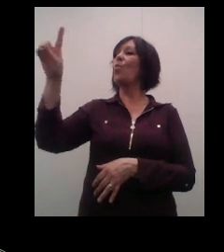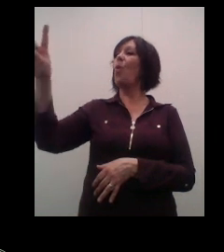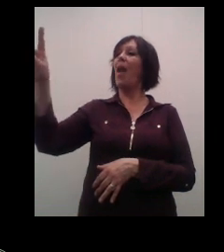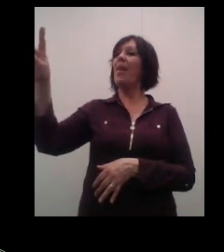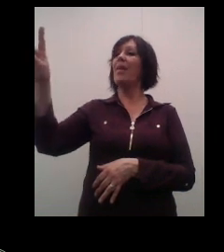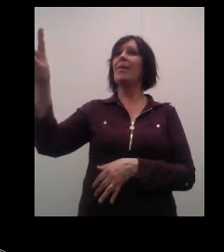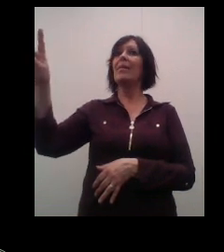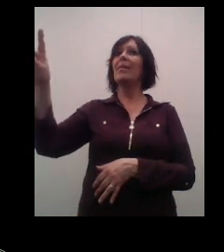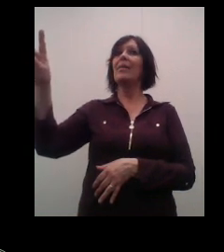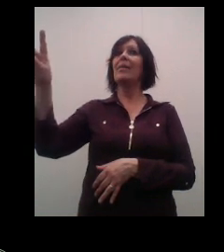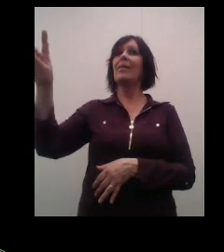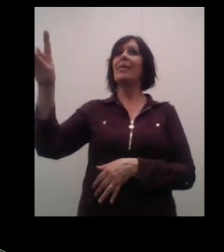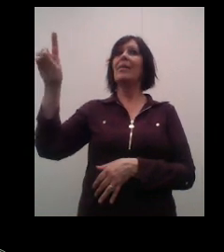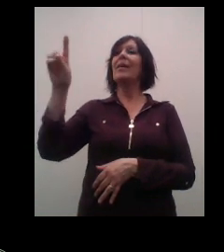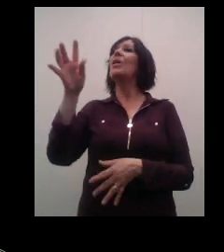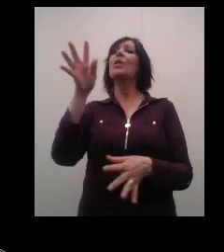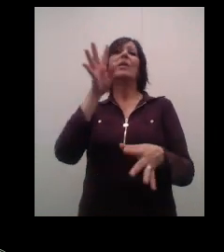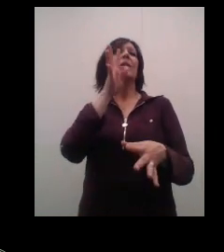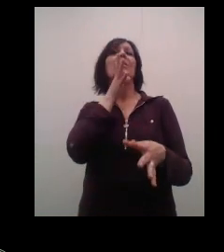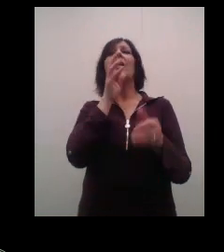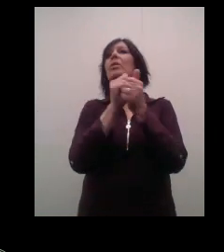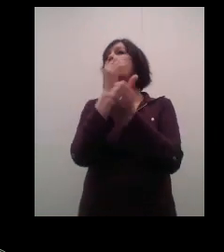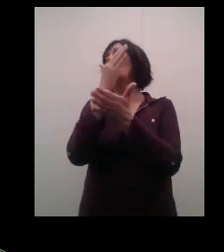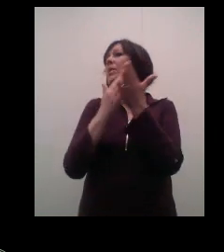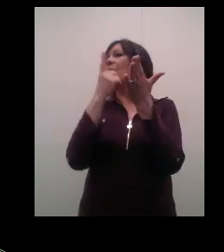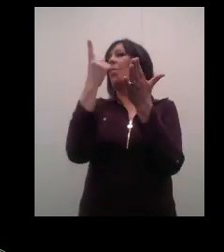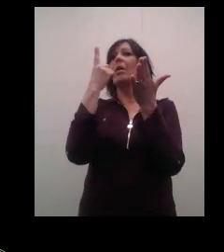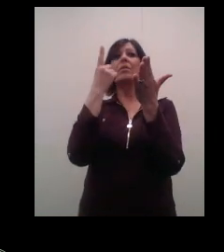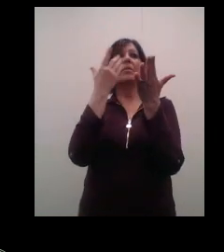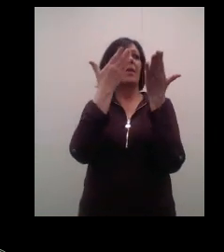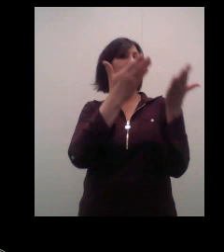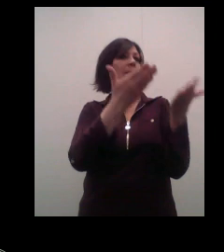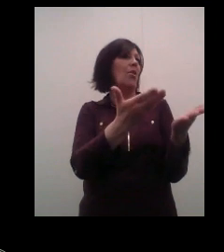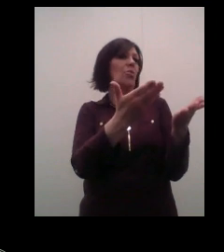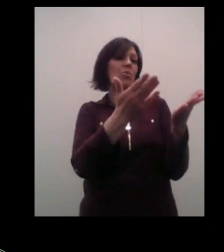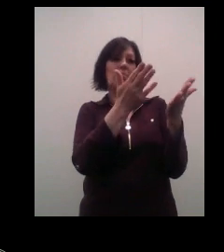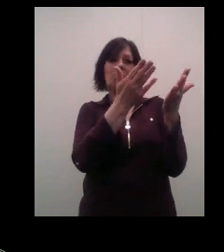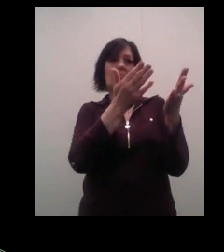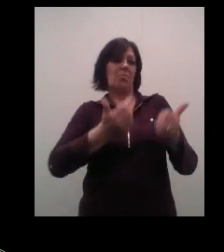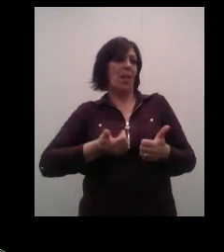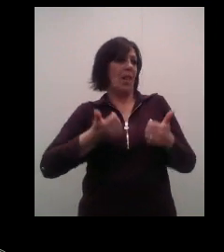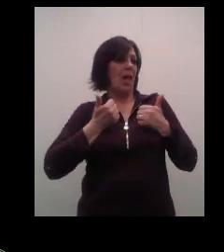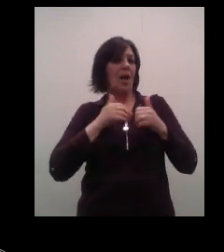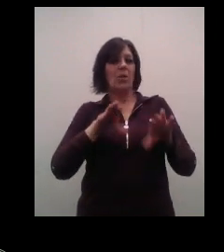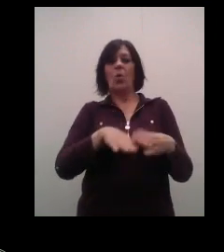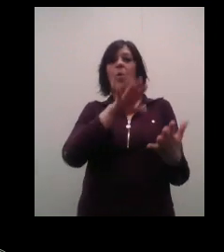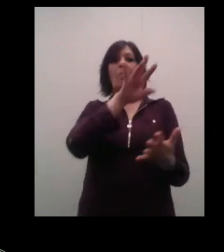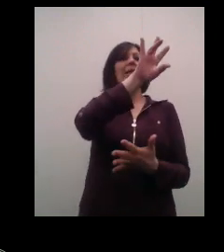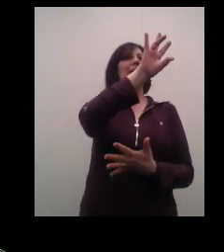888-409-0141, and speak to somebody live. It's open 7 days a week from 8